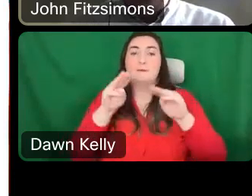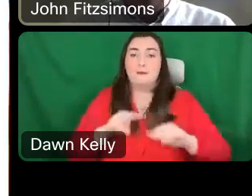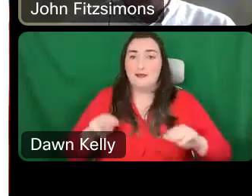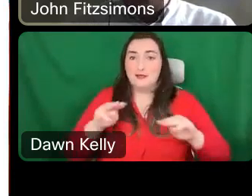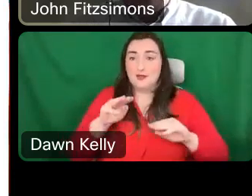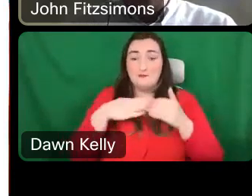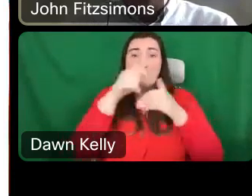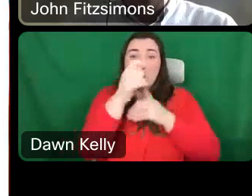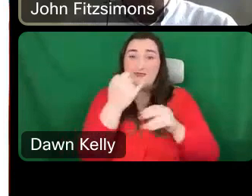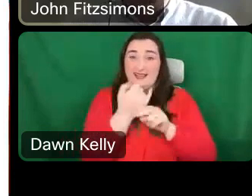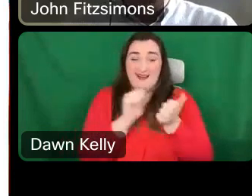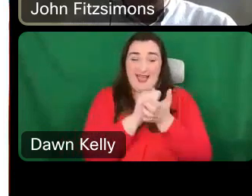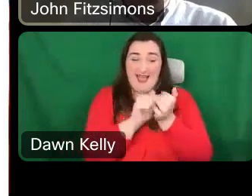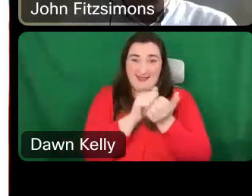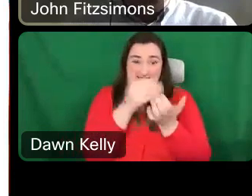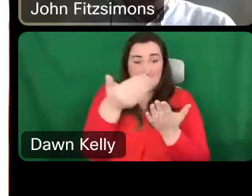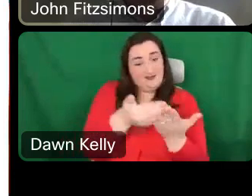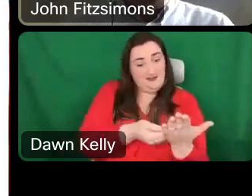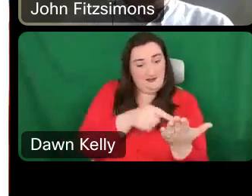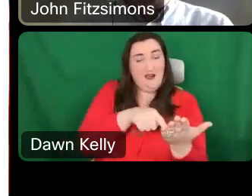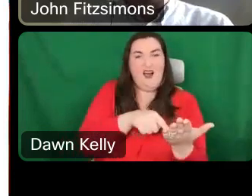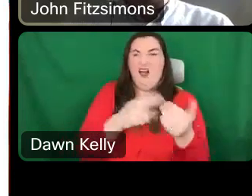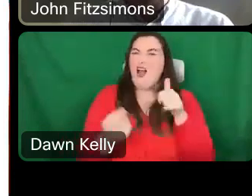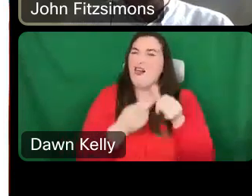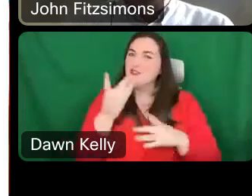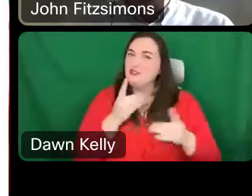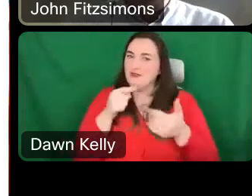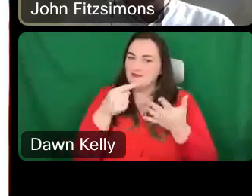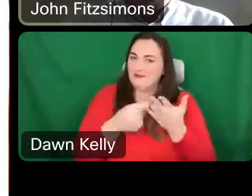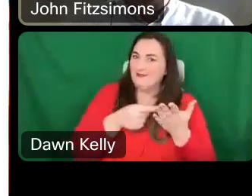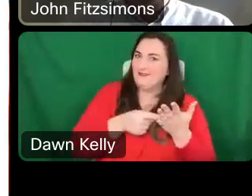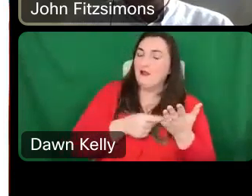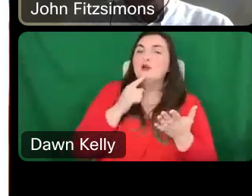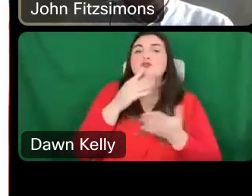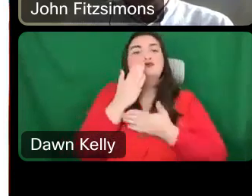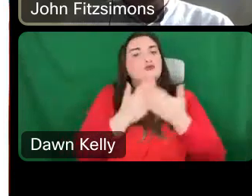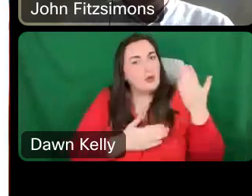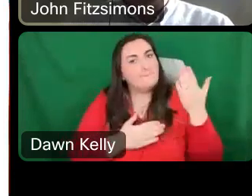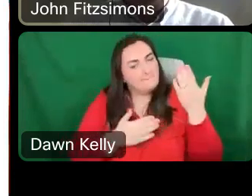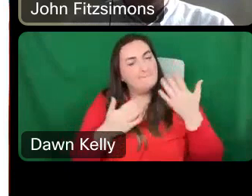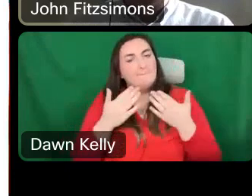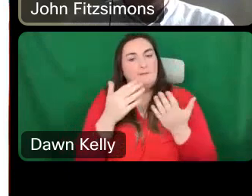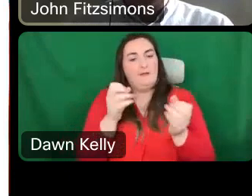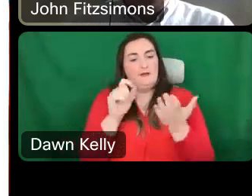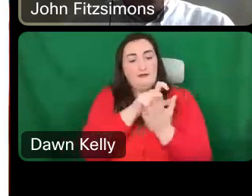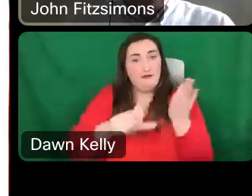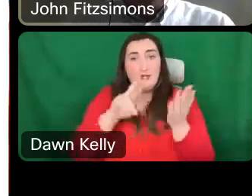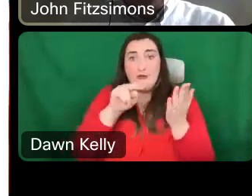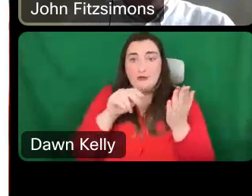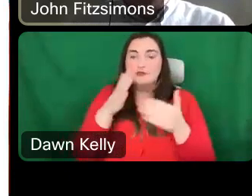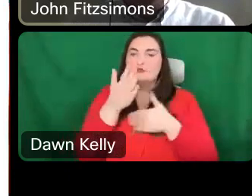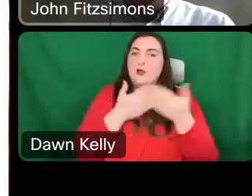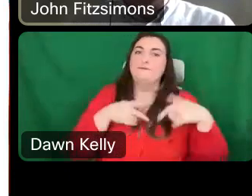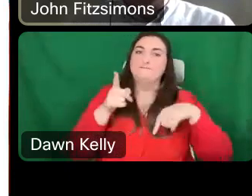within the Act are things that we're already doing, and that there are some provisions and there are some sanctions as well that we need to be aware of. But I